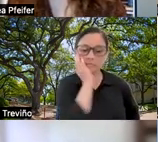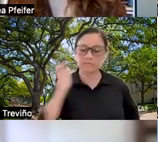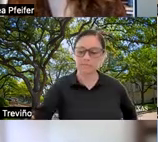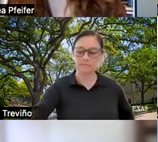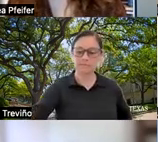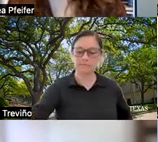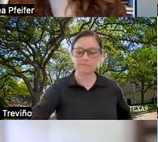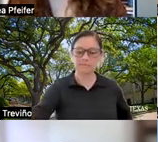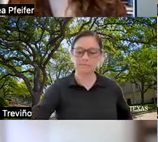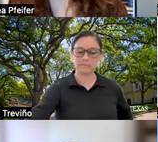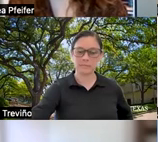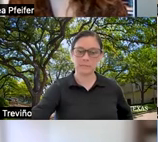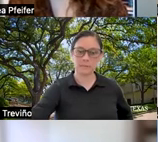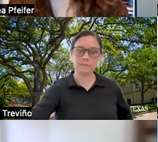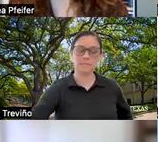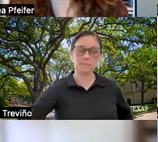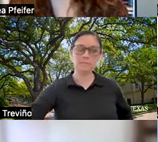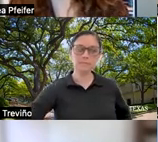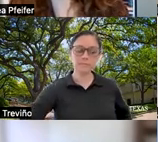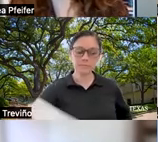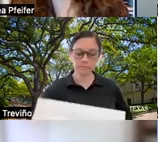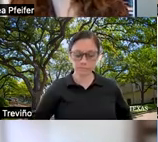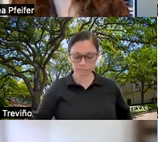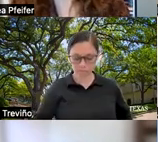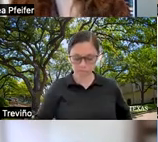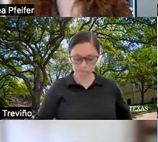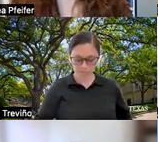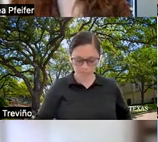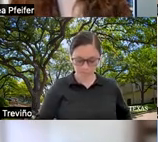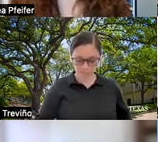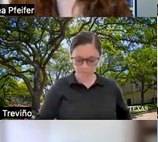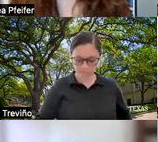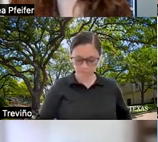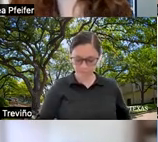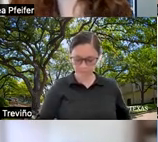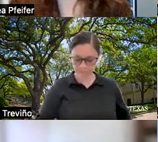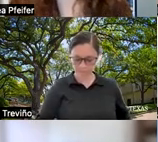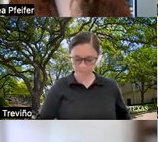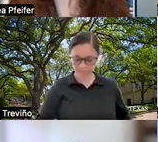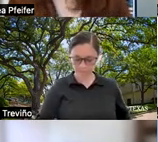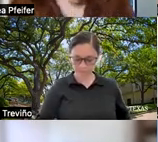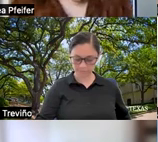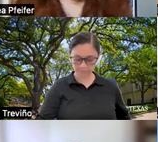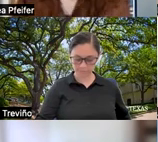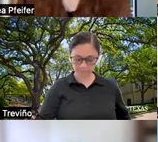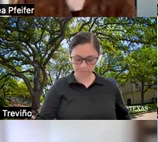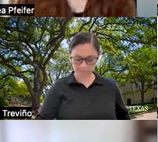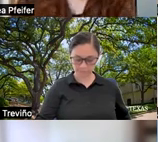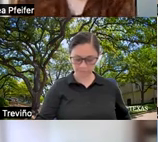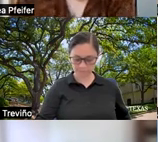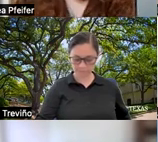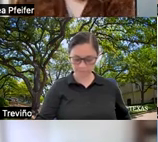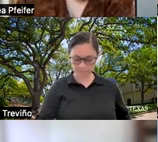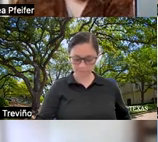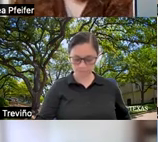happened in the last few years and bring that to the discussion. The other thing I want you to think, just know, is that we are going to talk